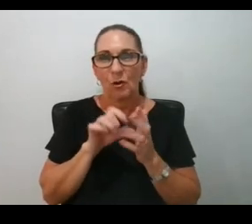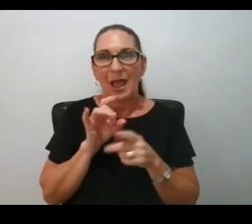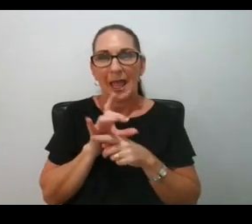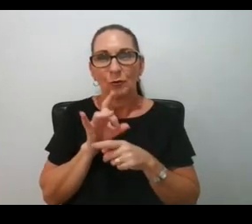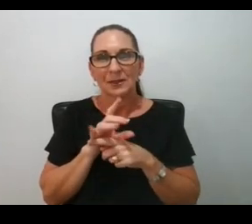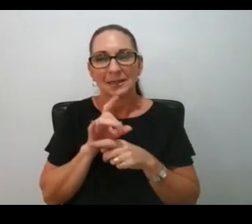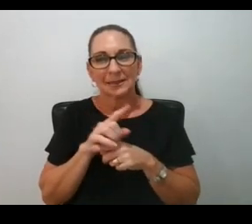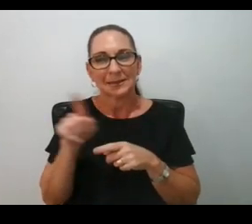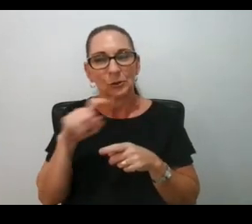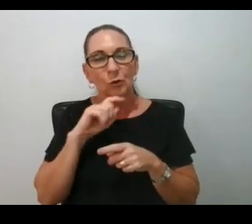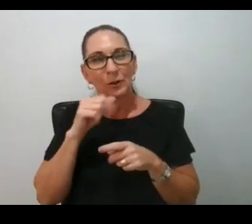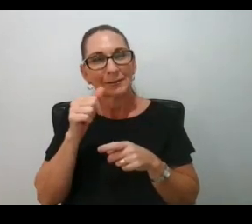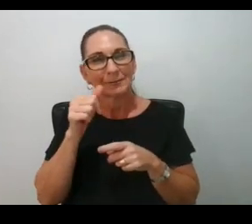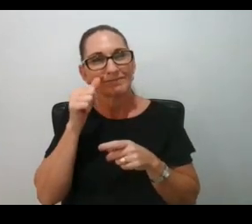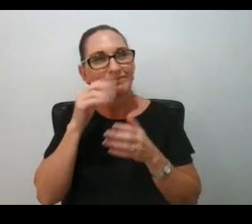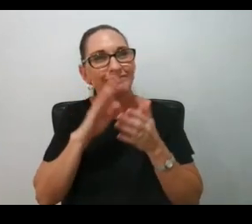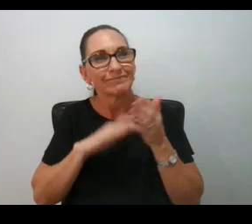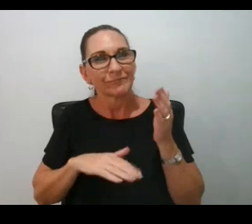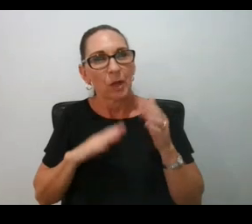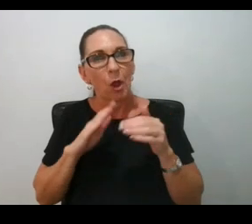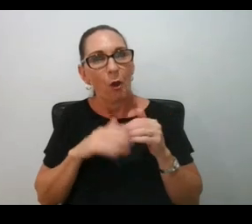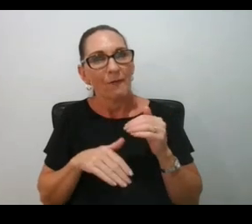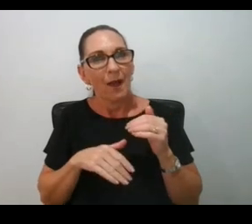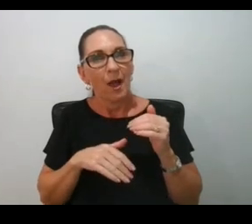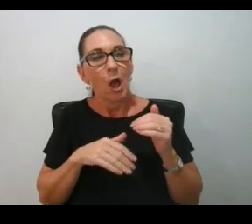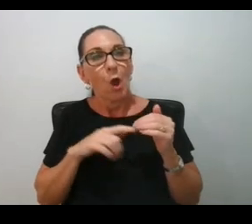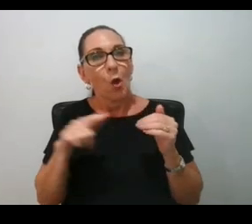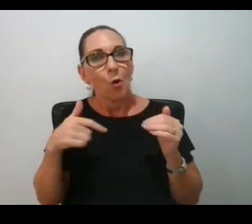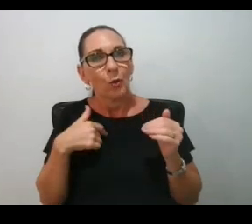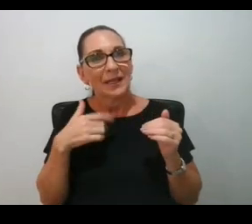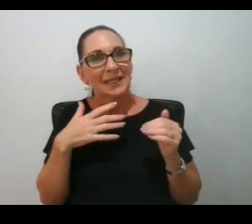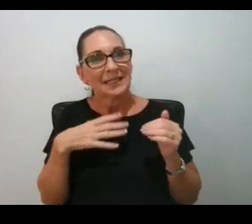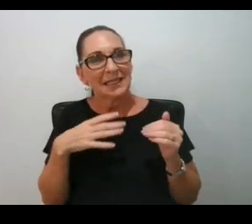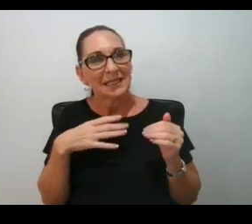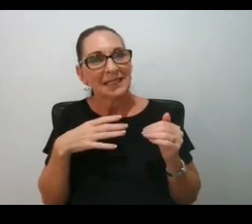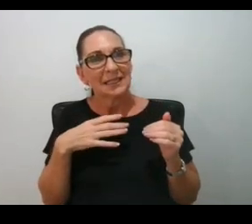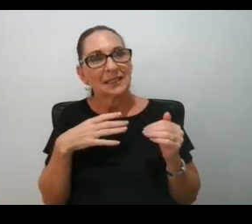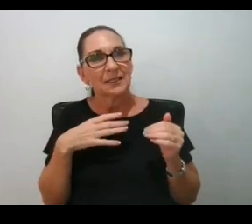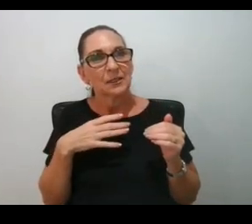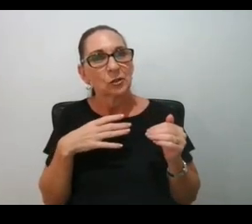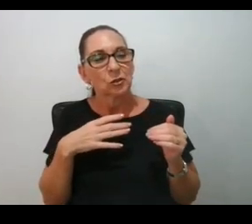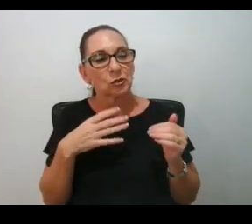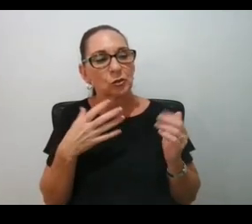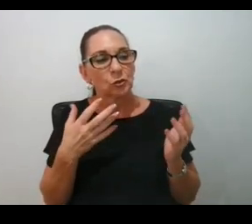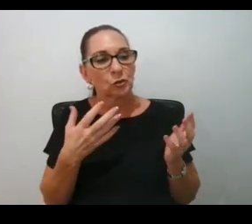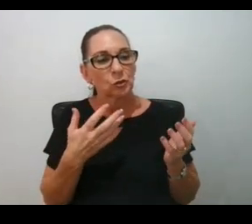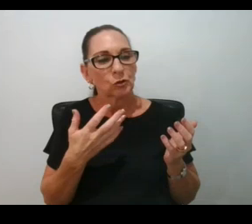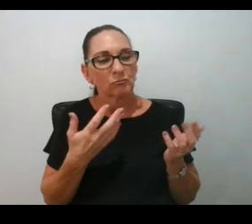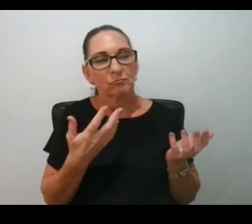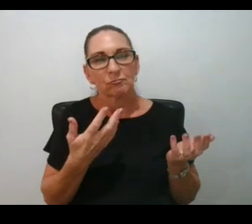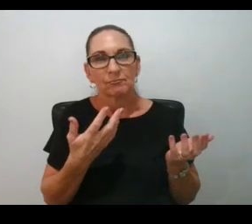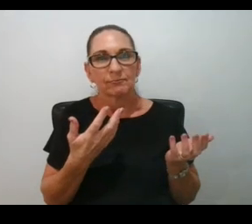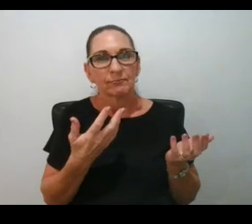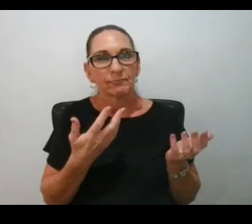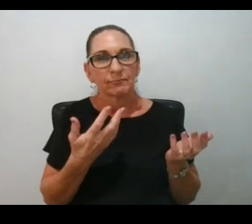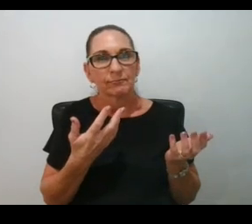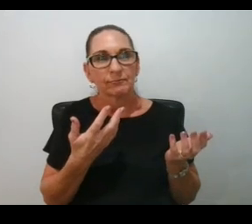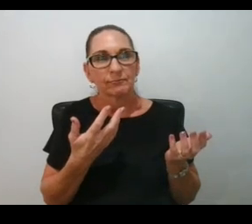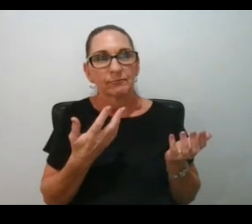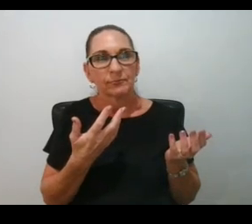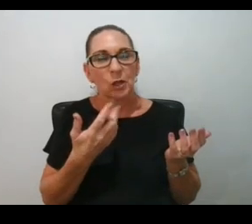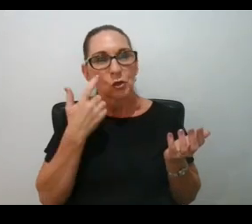problem well. We need to give them space to get their head around their circumstances and how the finances might